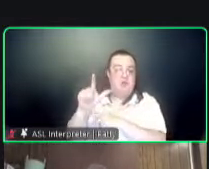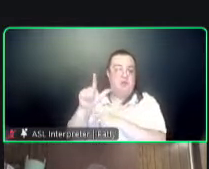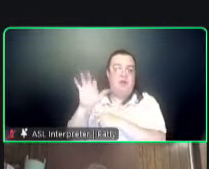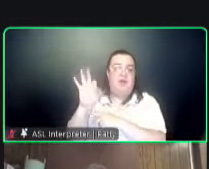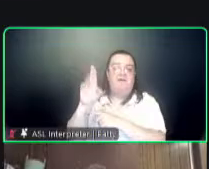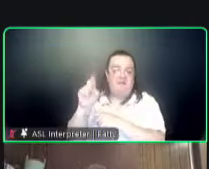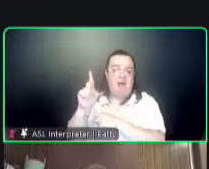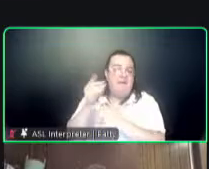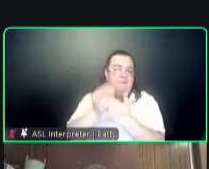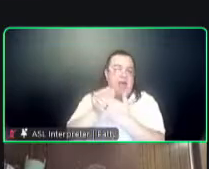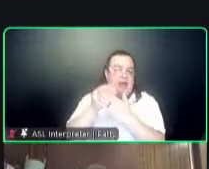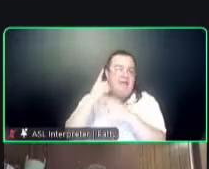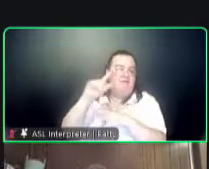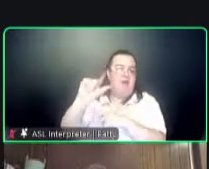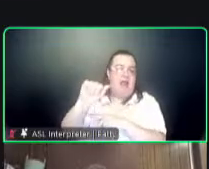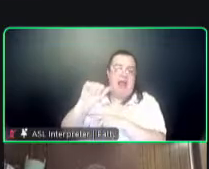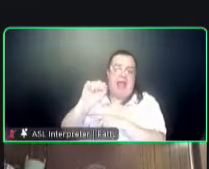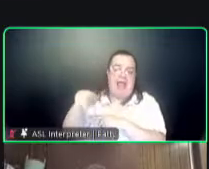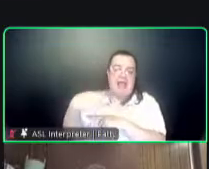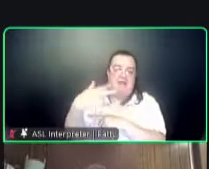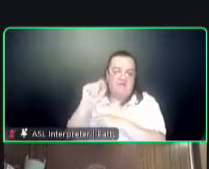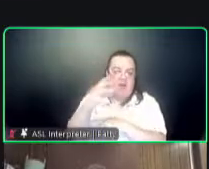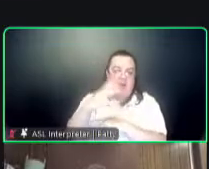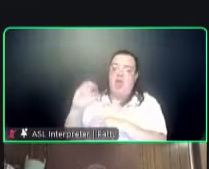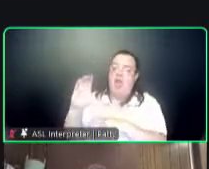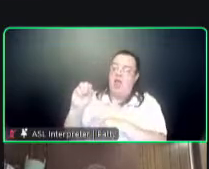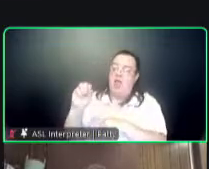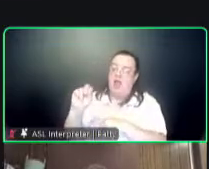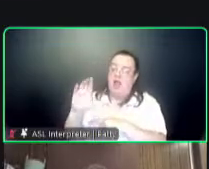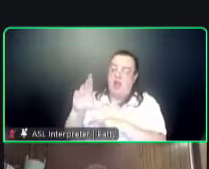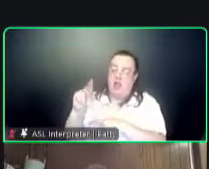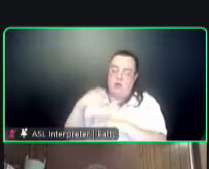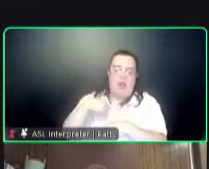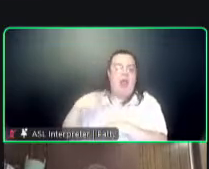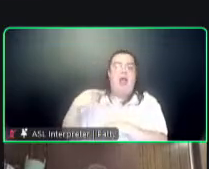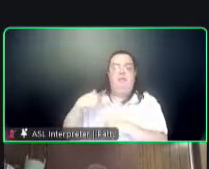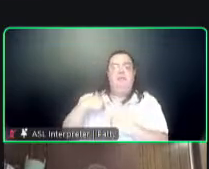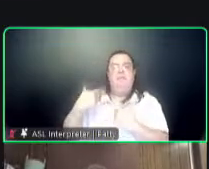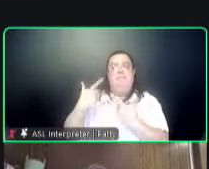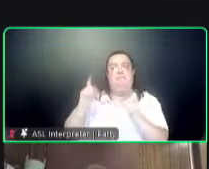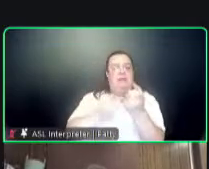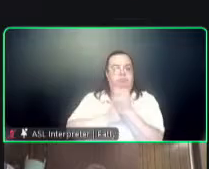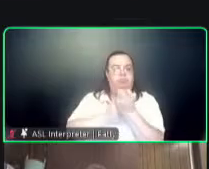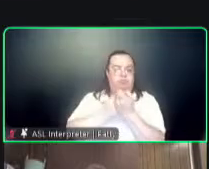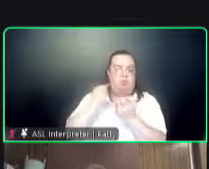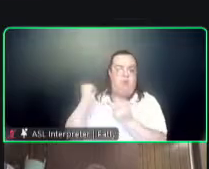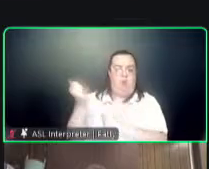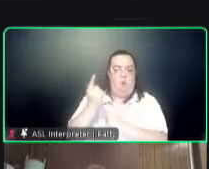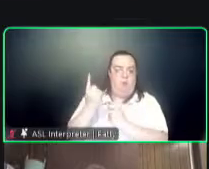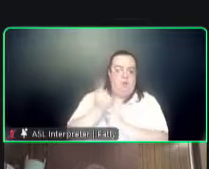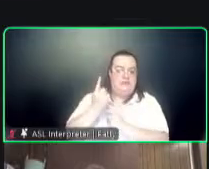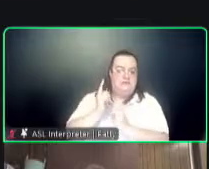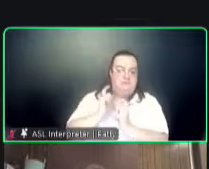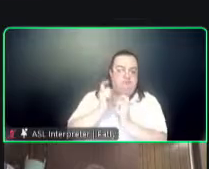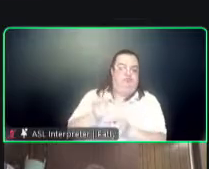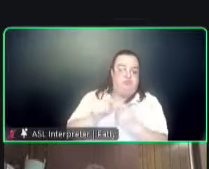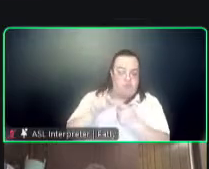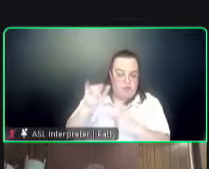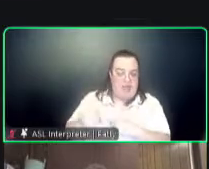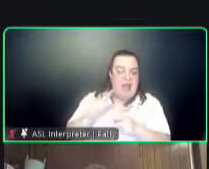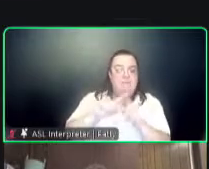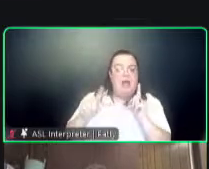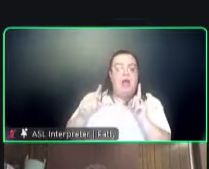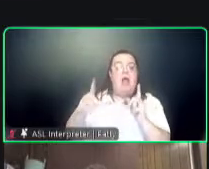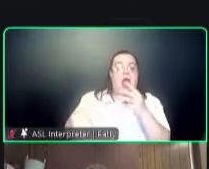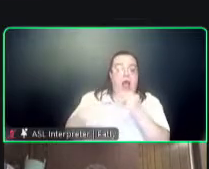concrete. I'm a proponent of us always contributing to the asphalt and concrete, but additionally too, we do find sometimes that we might find something